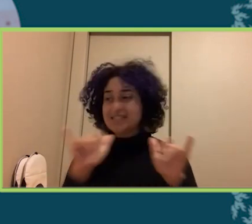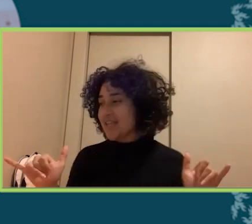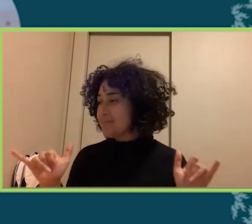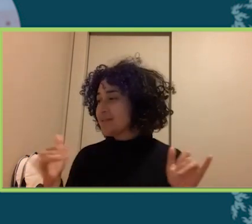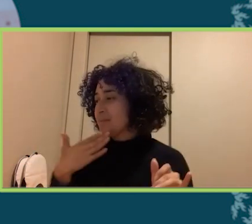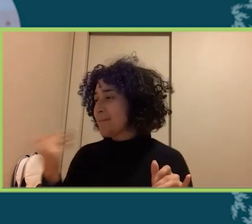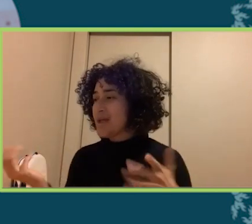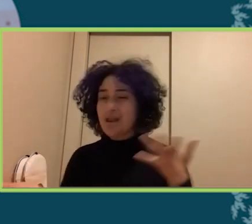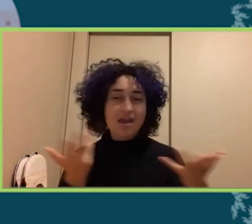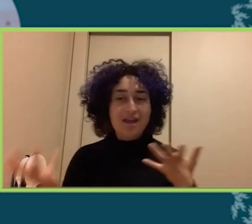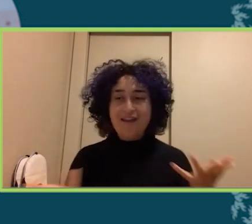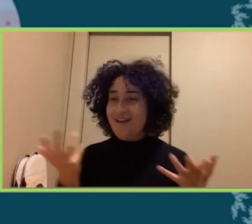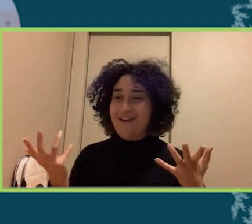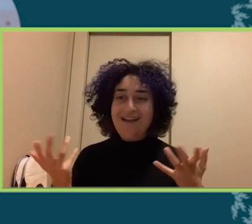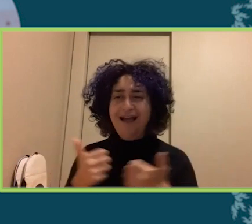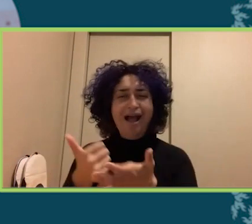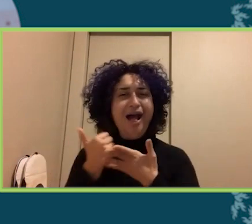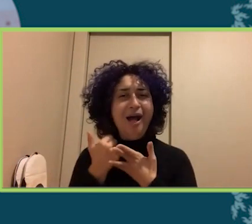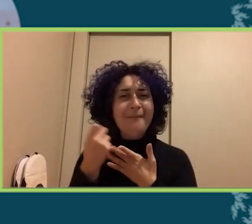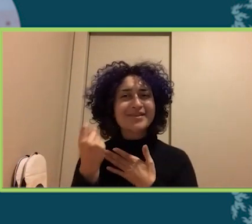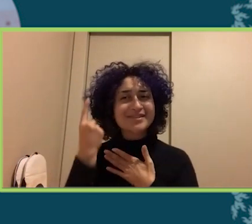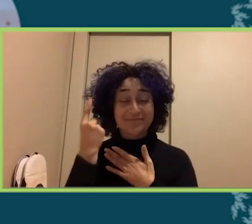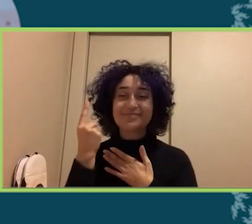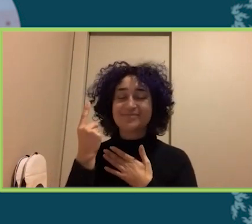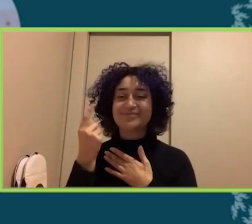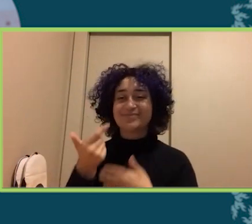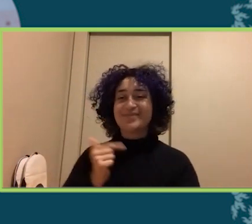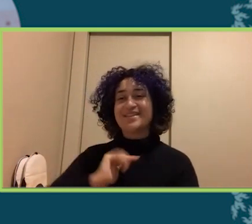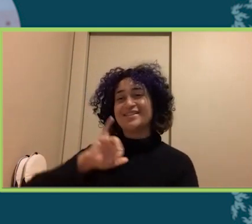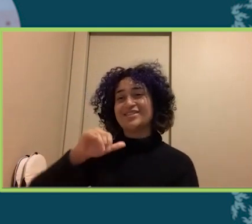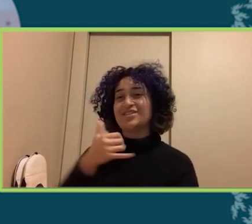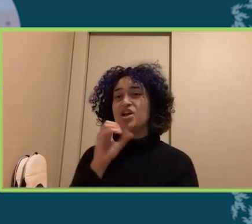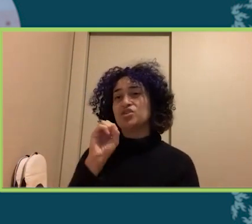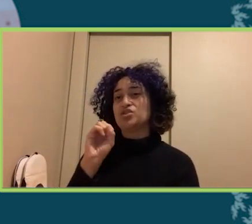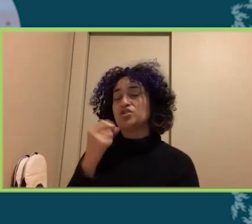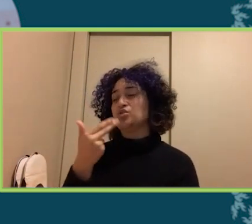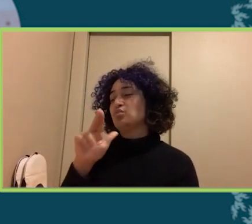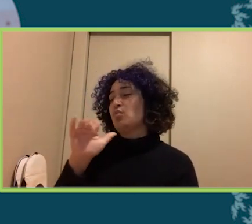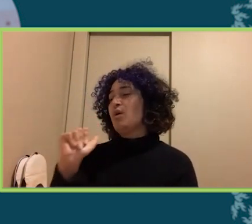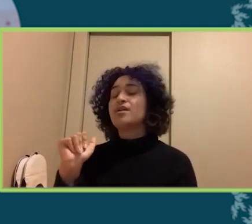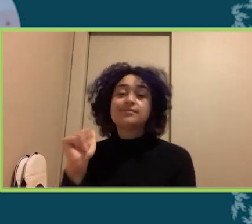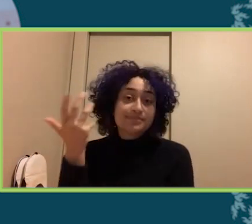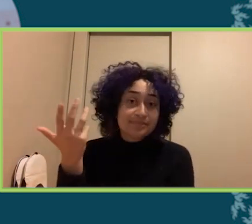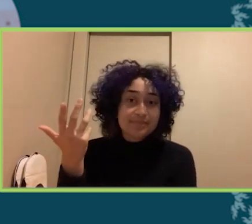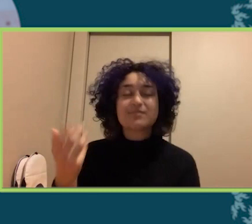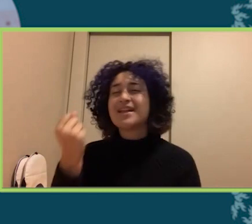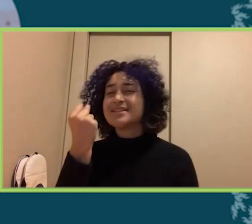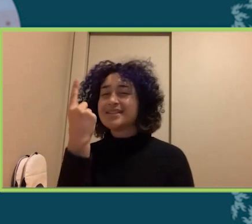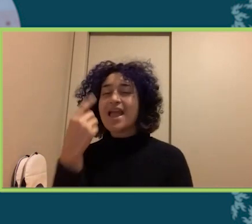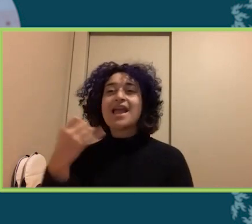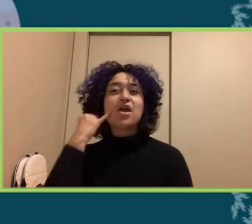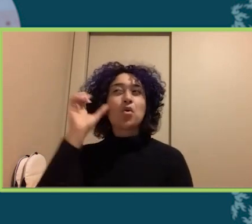Joshua. This is Joshua. Well, I mean, the fact of the matter is, if we can presume